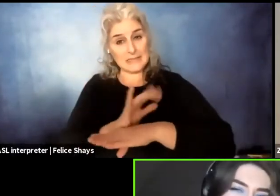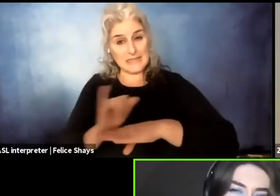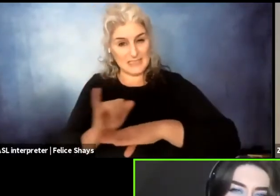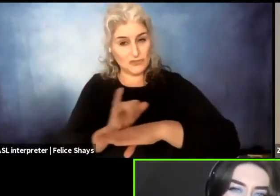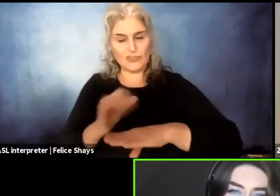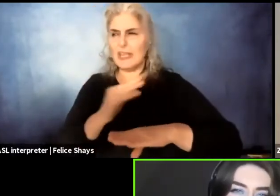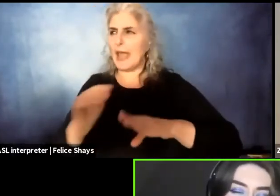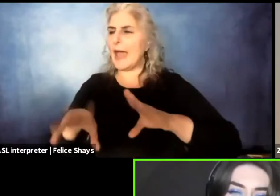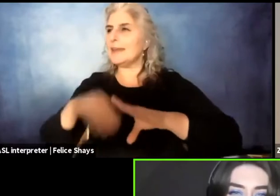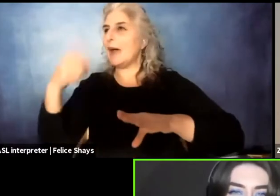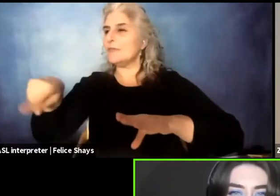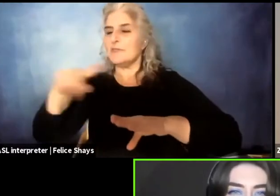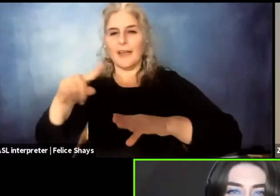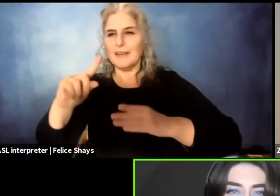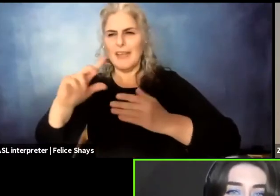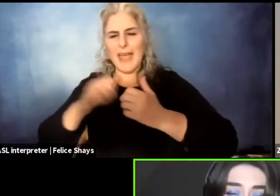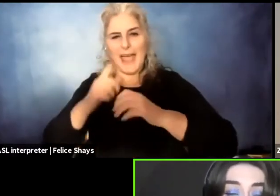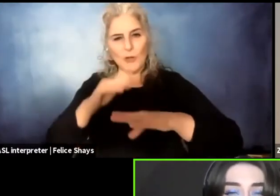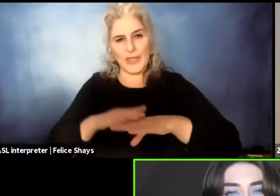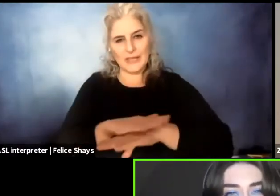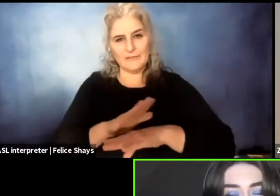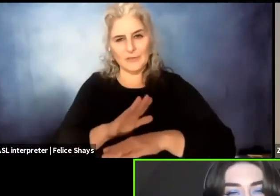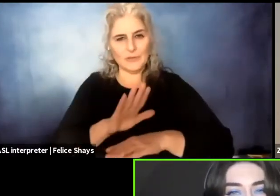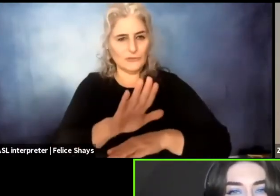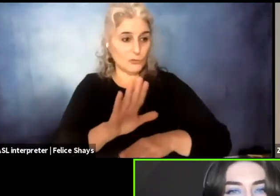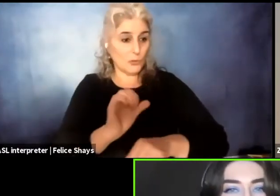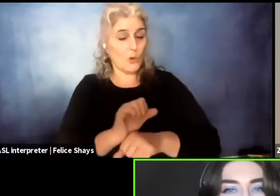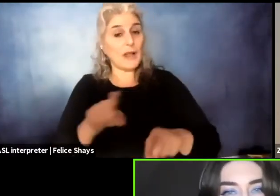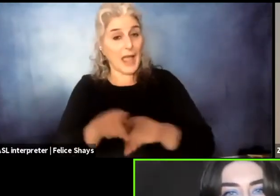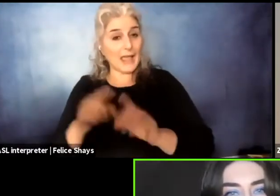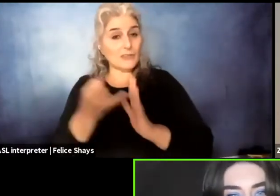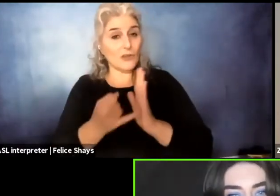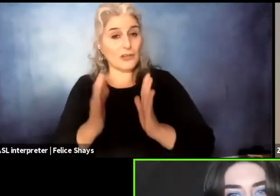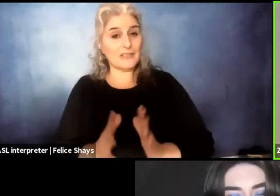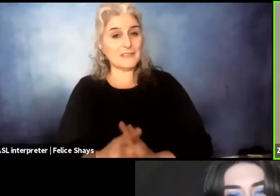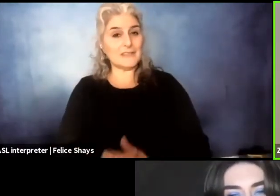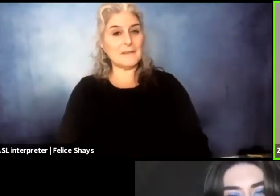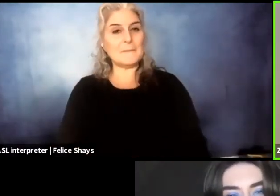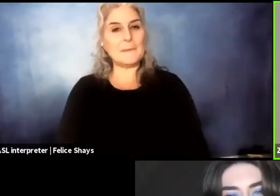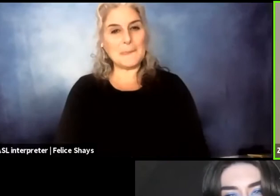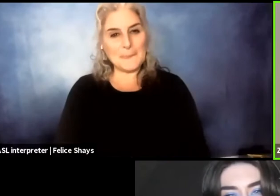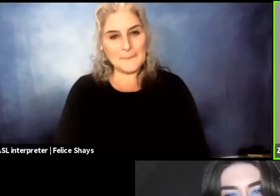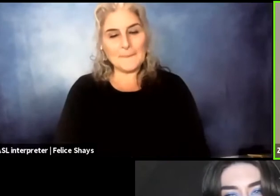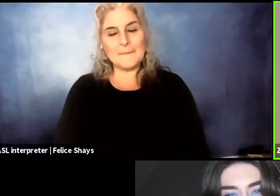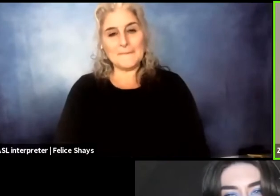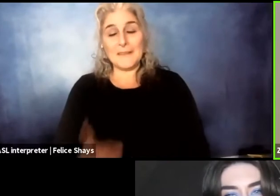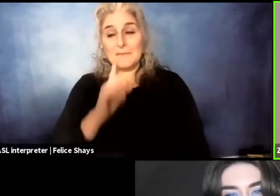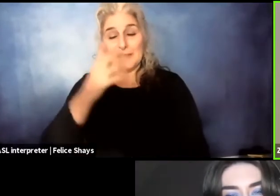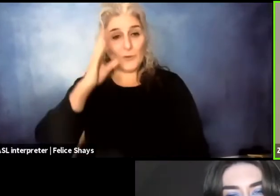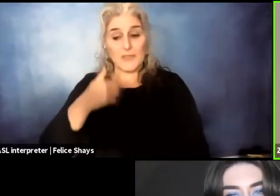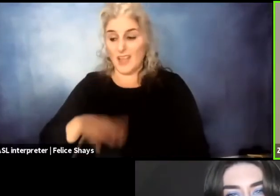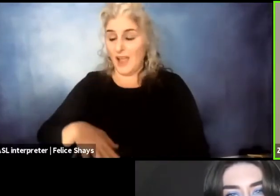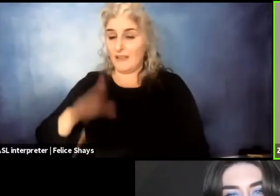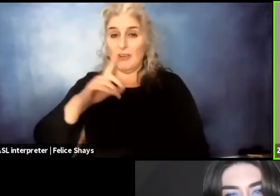and how that kind of influences what you do as an artist. Yes, I actually grew up in a very